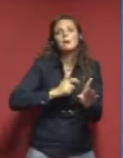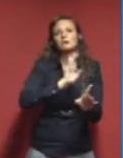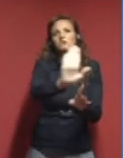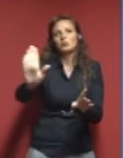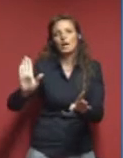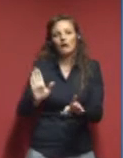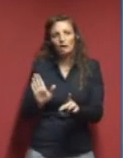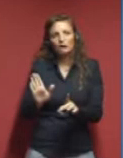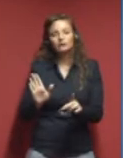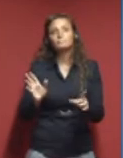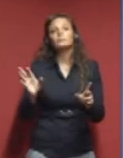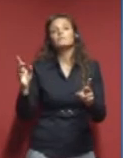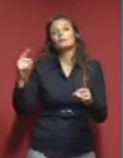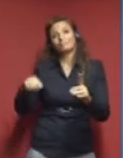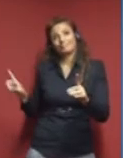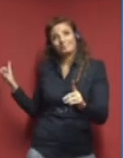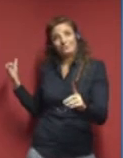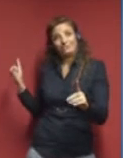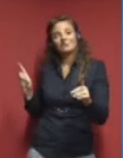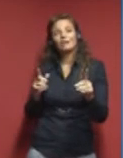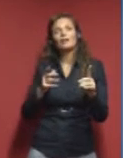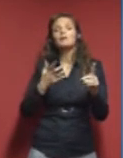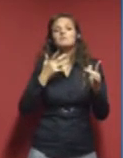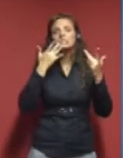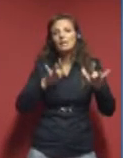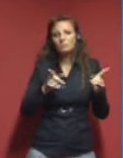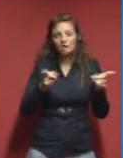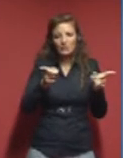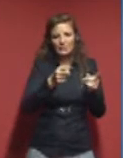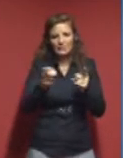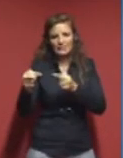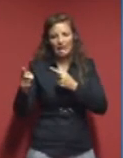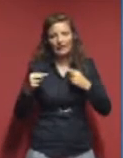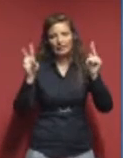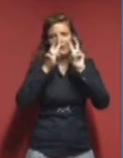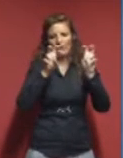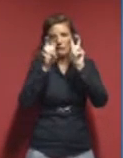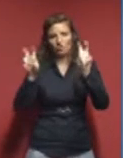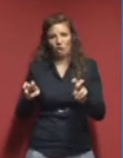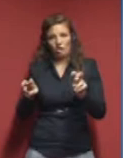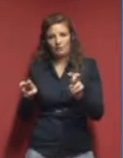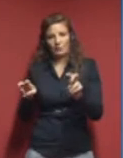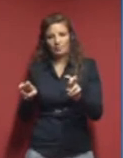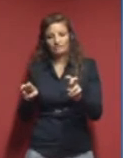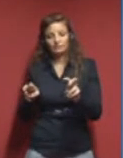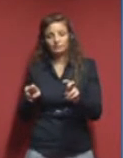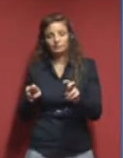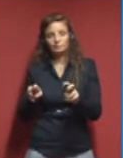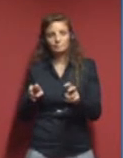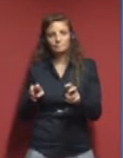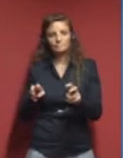simple electronics board, which is a through-hole design, which means you can easily solder it yourself, or we provide that also if you want to save the